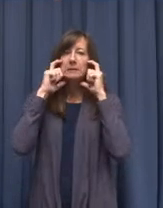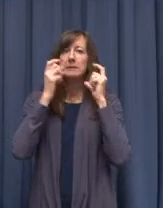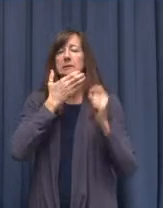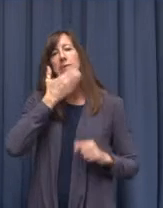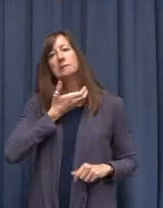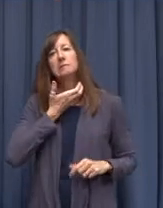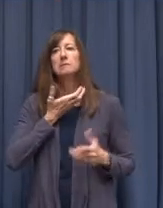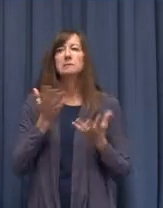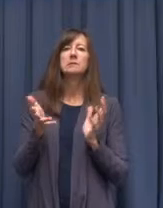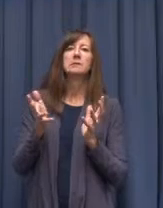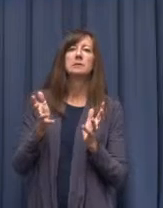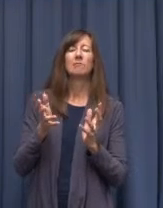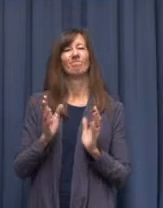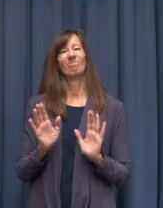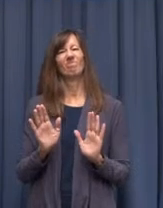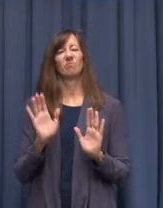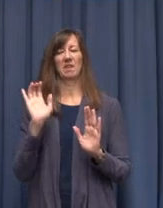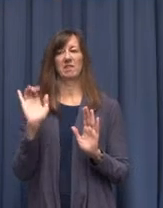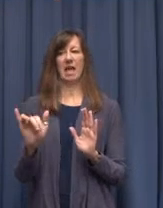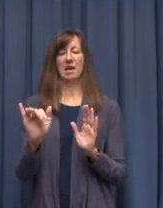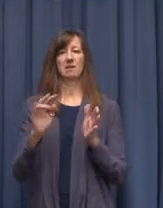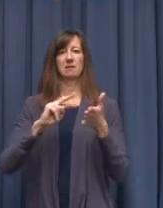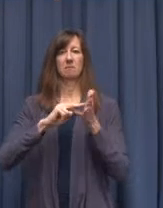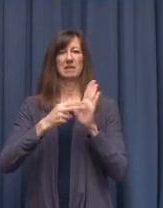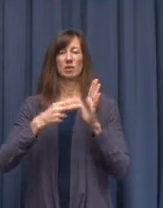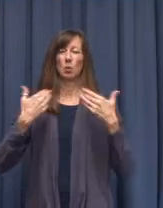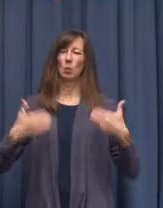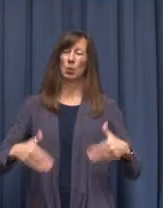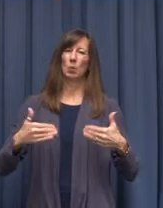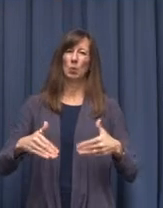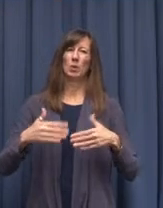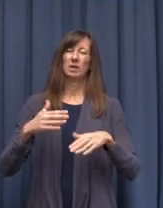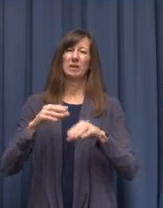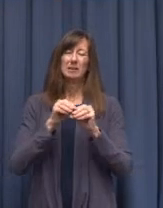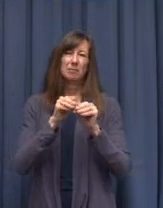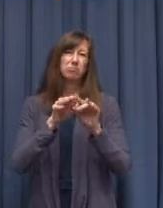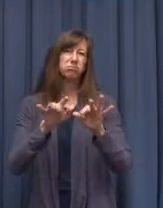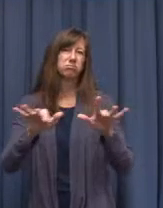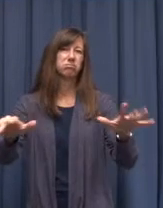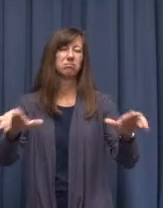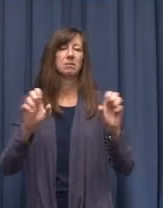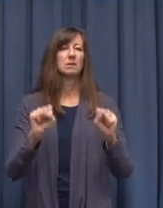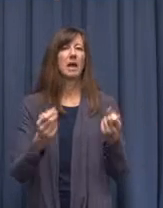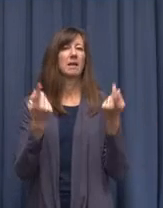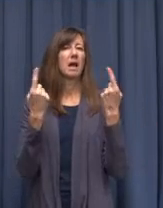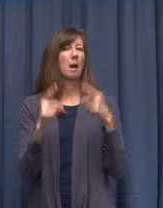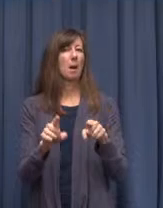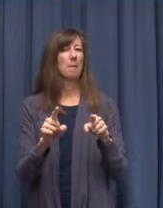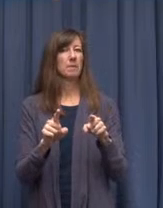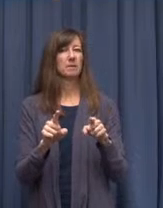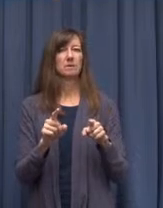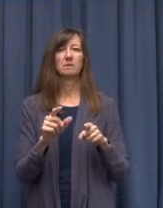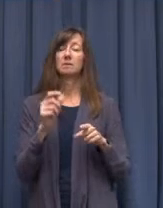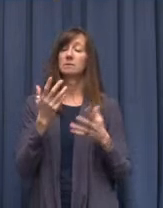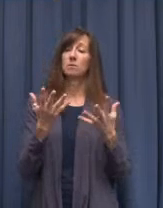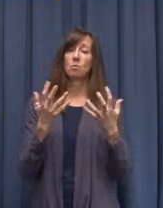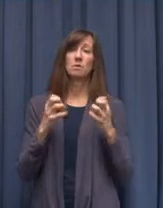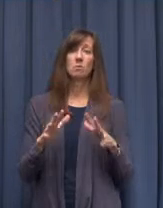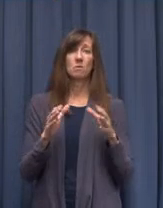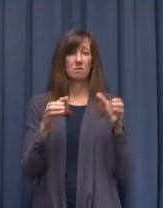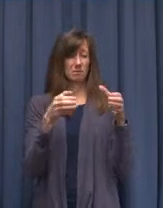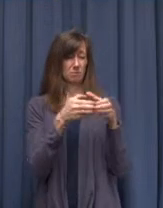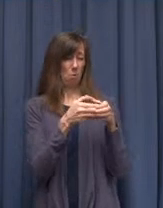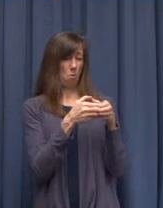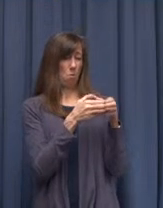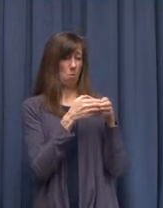back into a place of community spread rather than having smaller clusters that we can quickly identify and